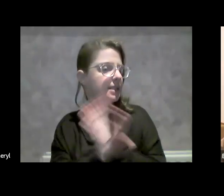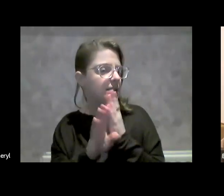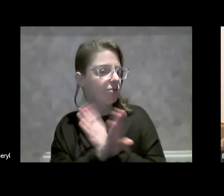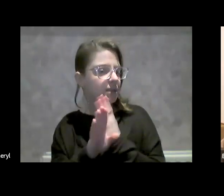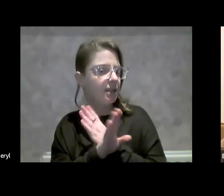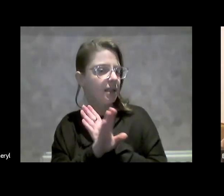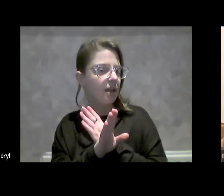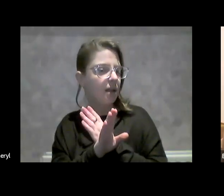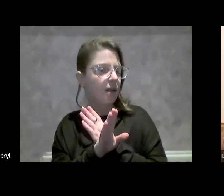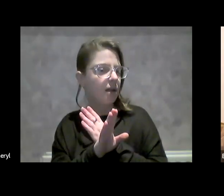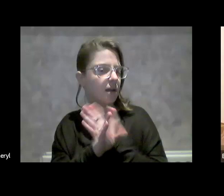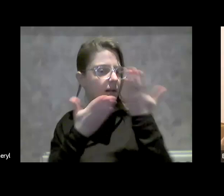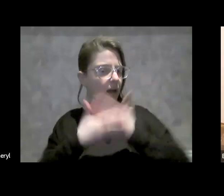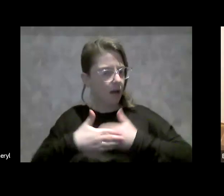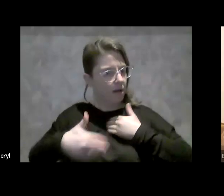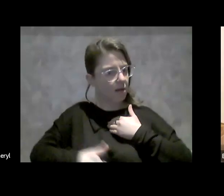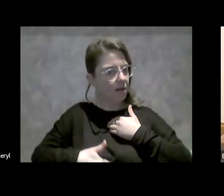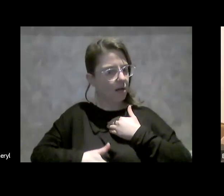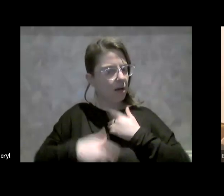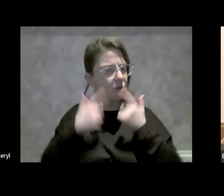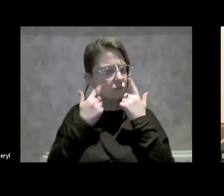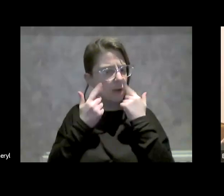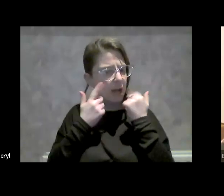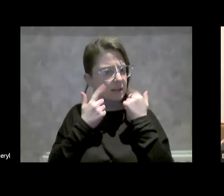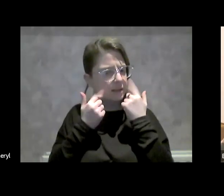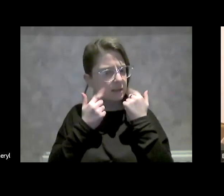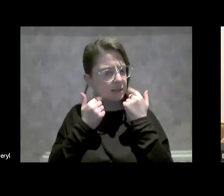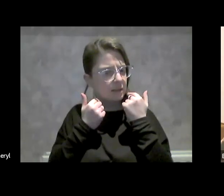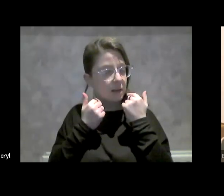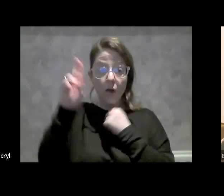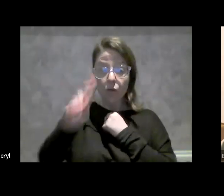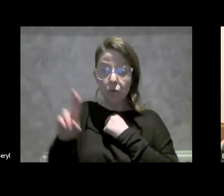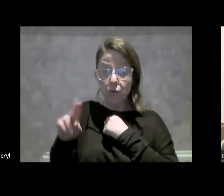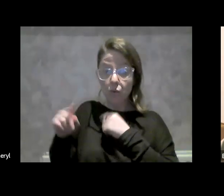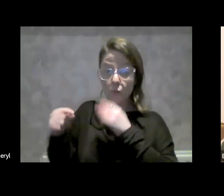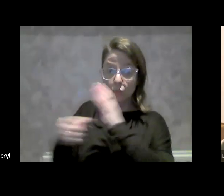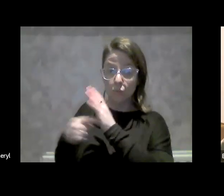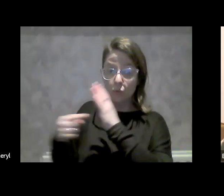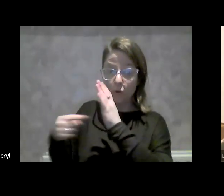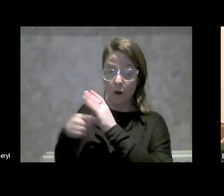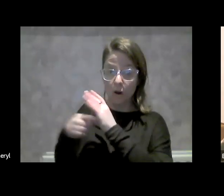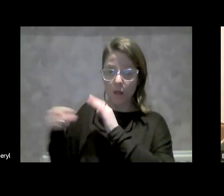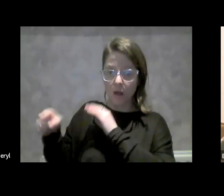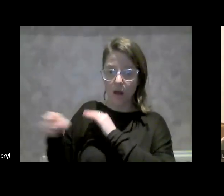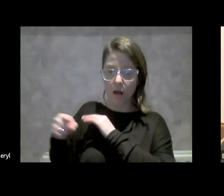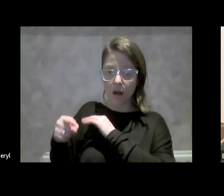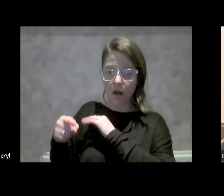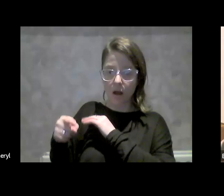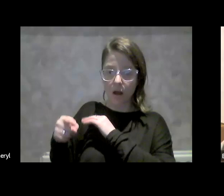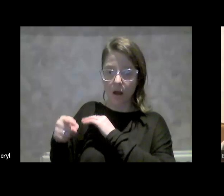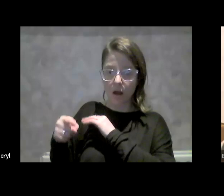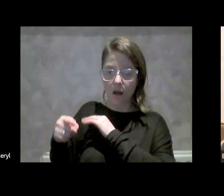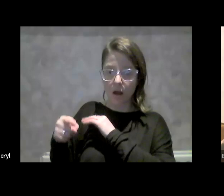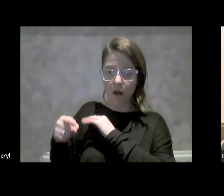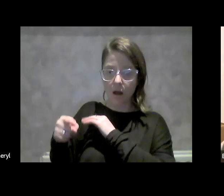hear her crying sometimes too. Echoing in the school lavatory, a fake eyelash stuck to the mirror,